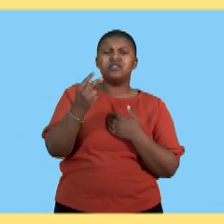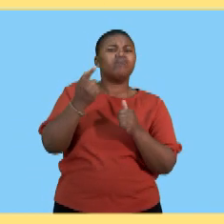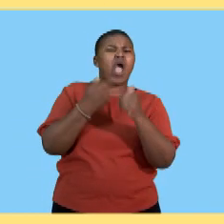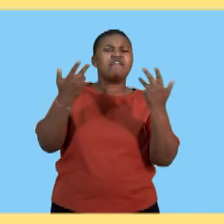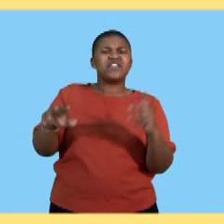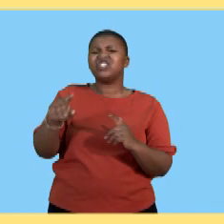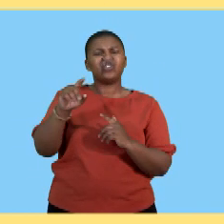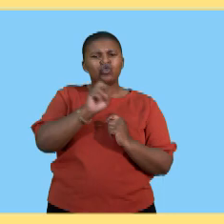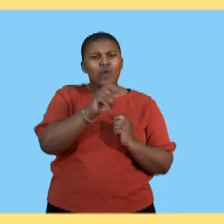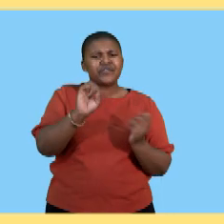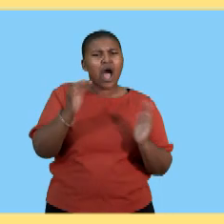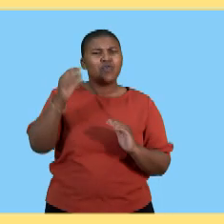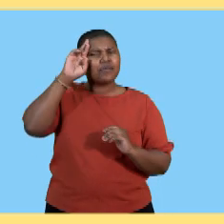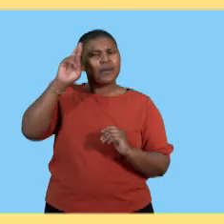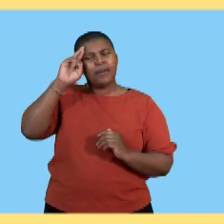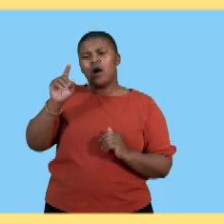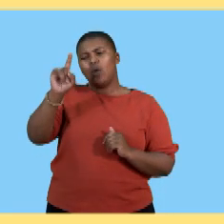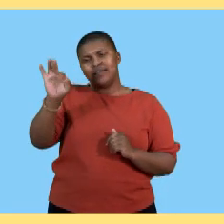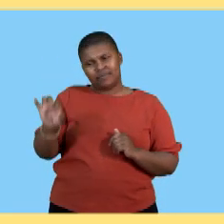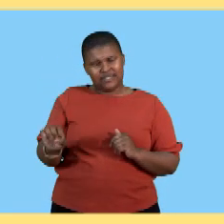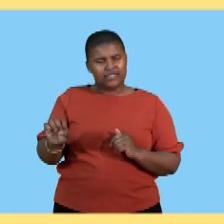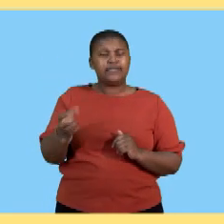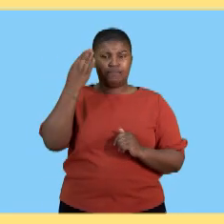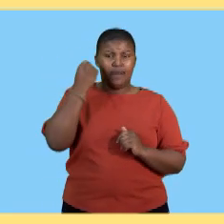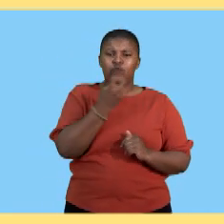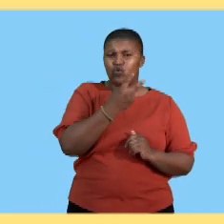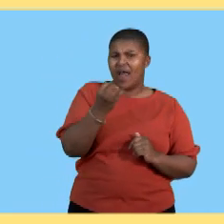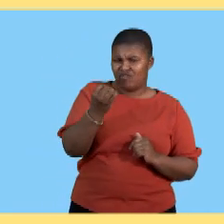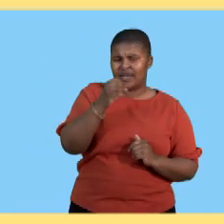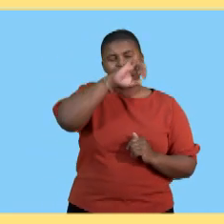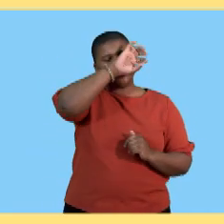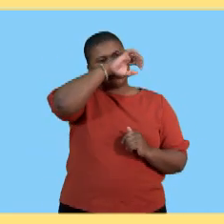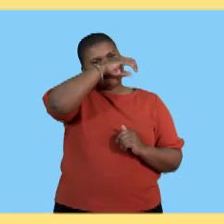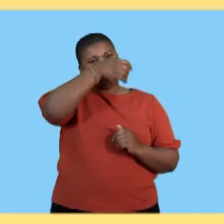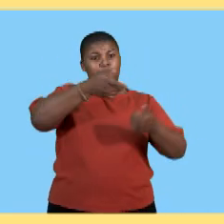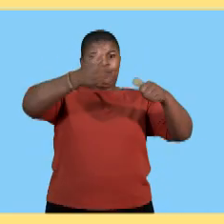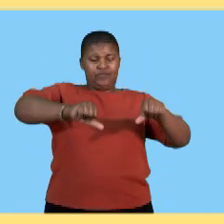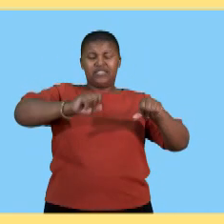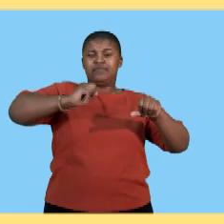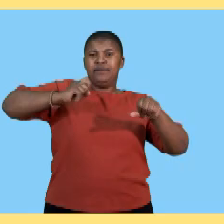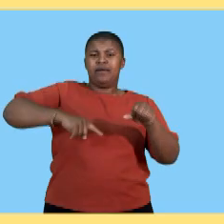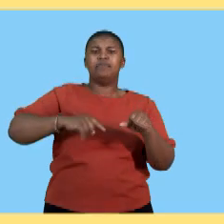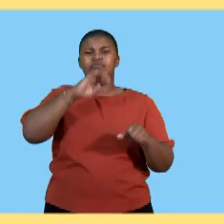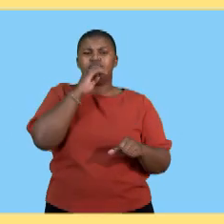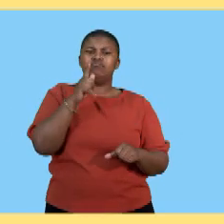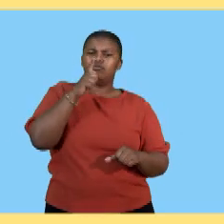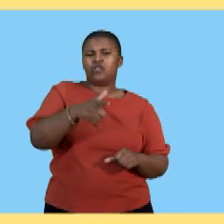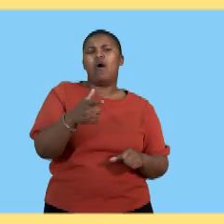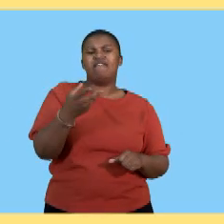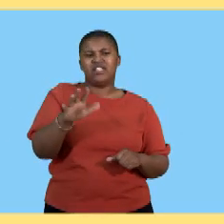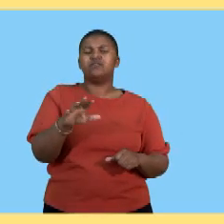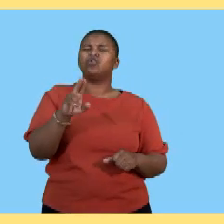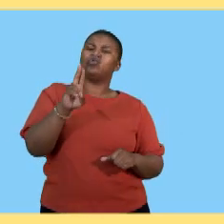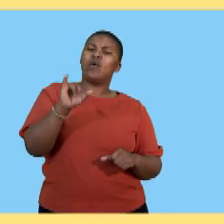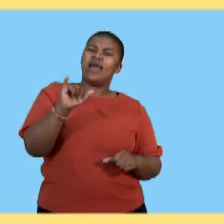calculated 1% already, that is 200. And then the next 200, it is your contribution, whereby you are told